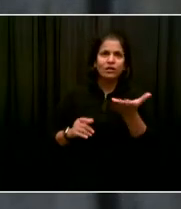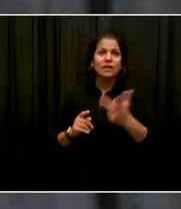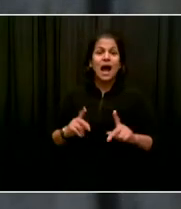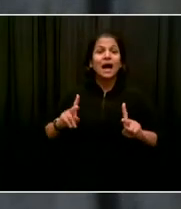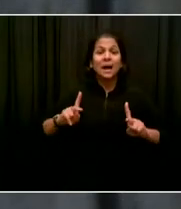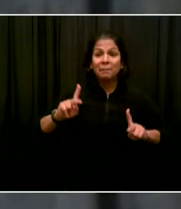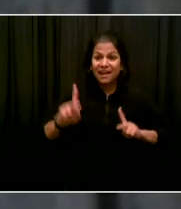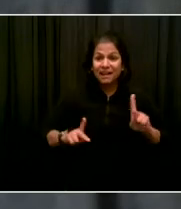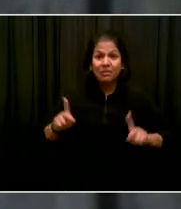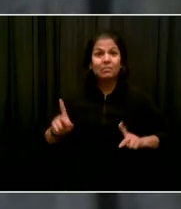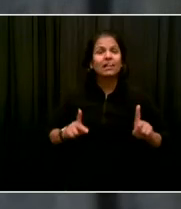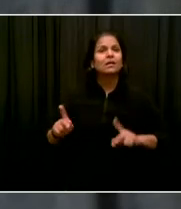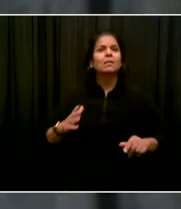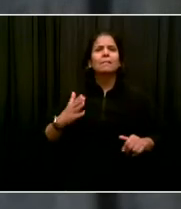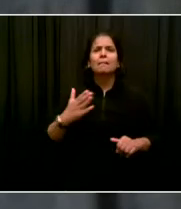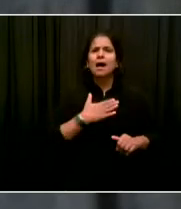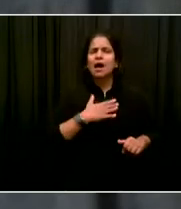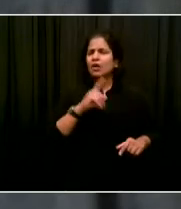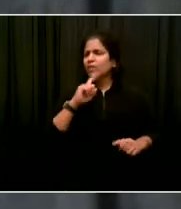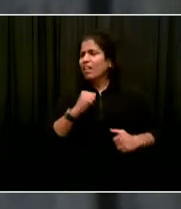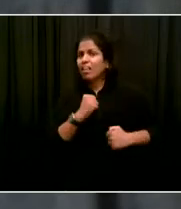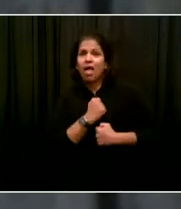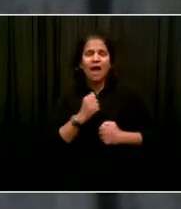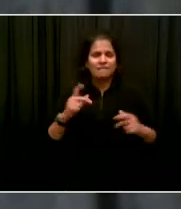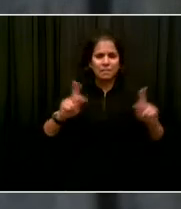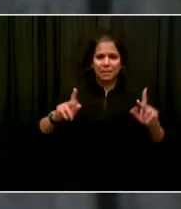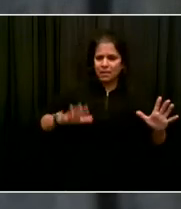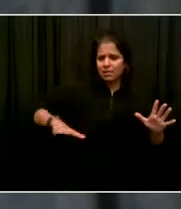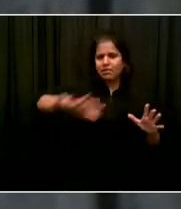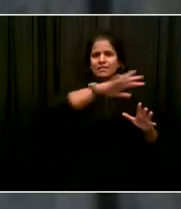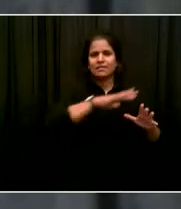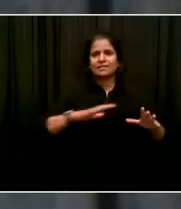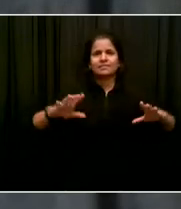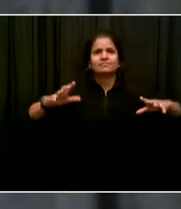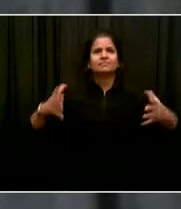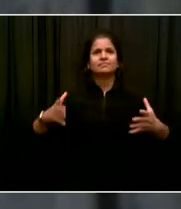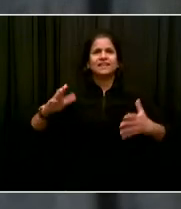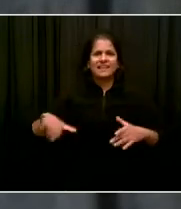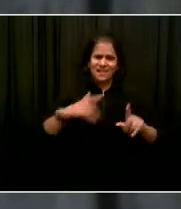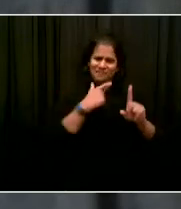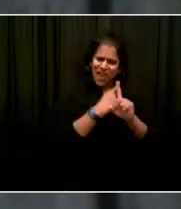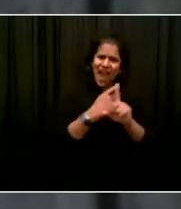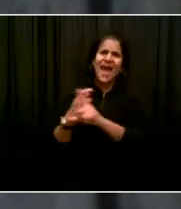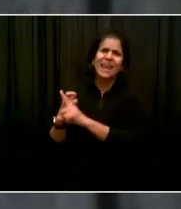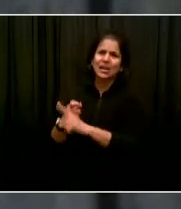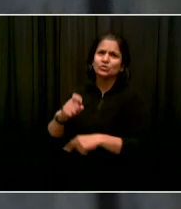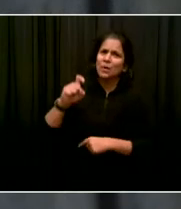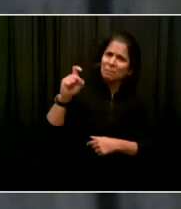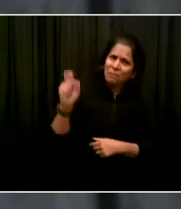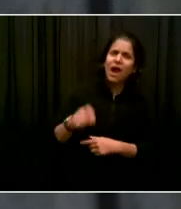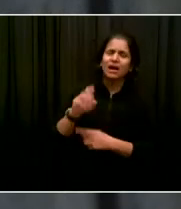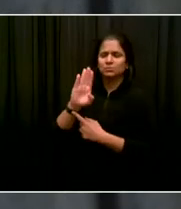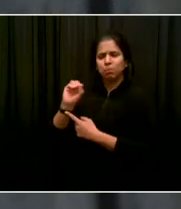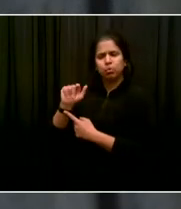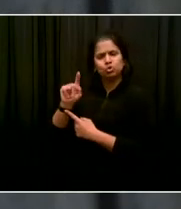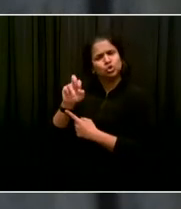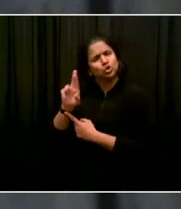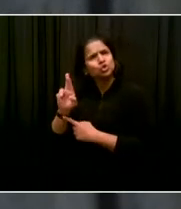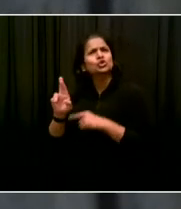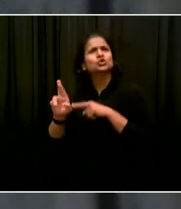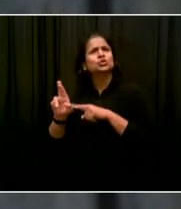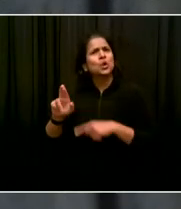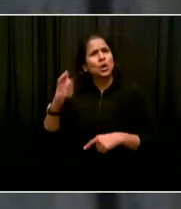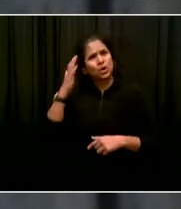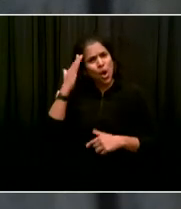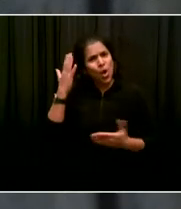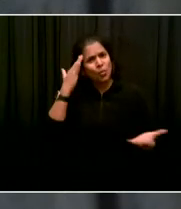this is not the okie doke or the rink, it's, we know 800,000 Americans have died. They're no